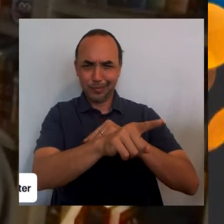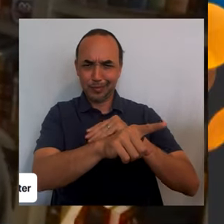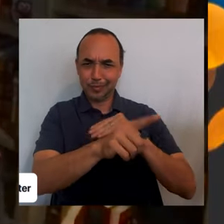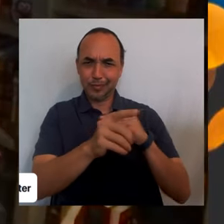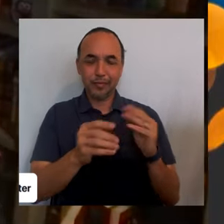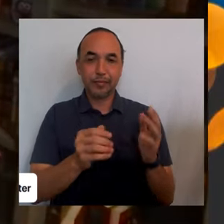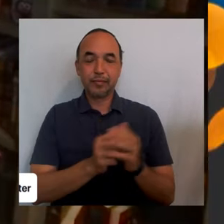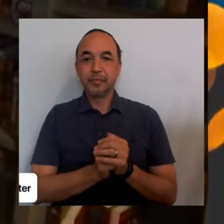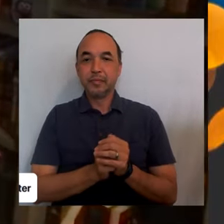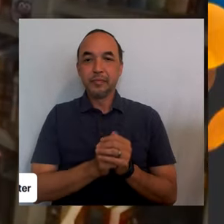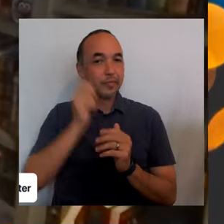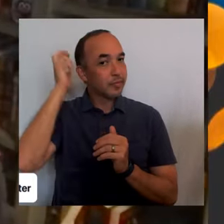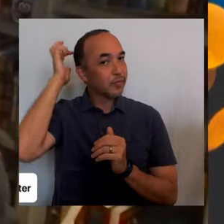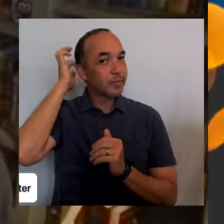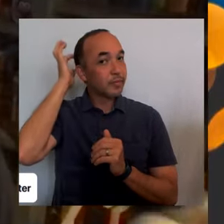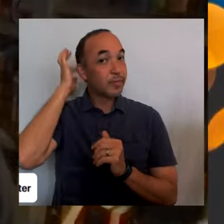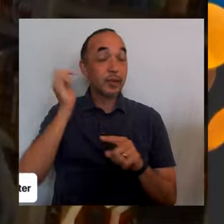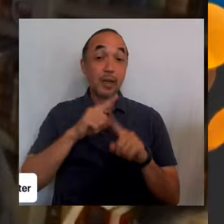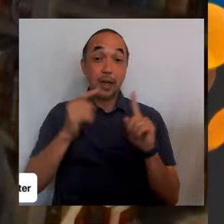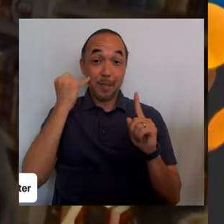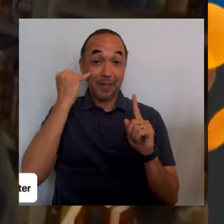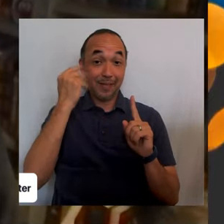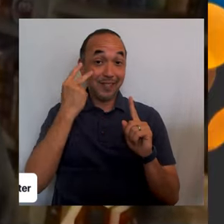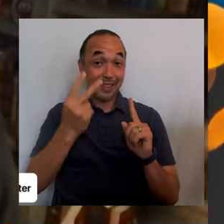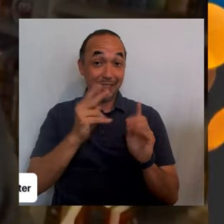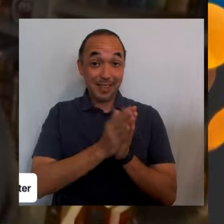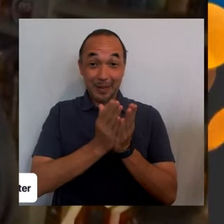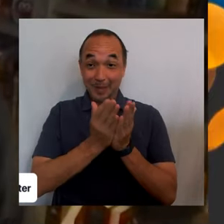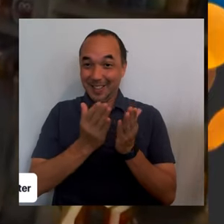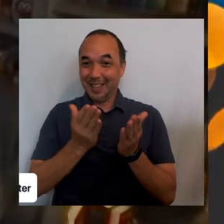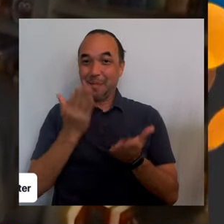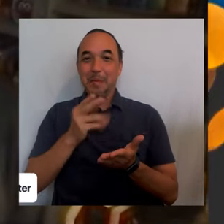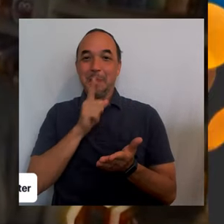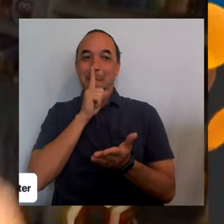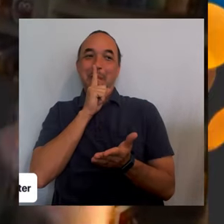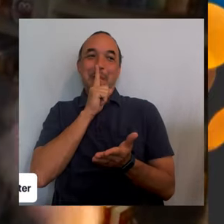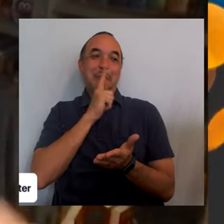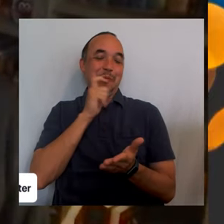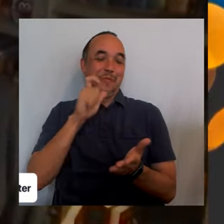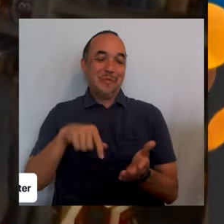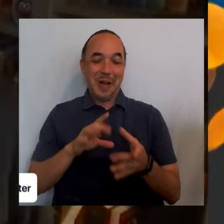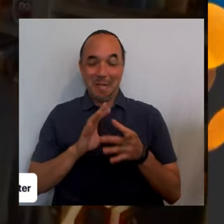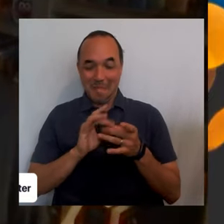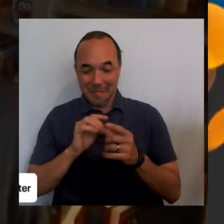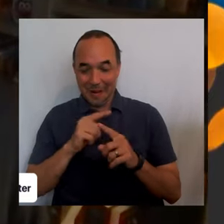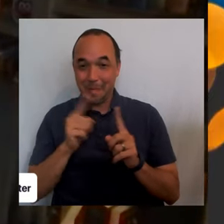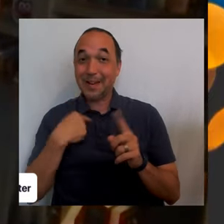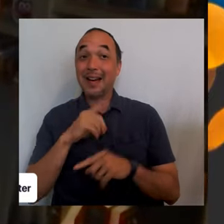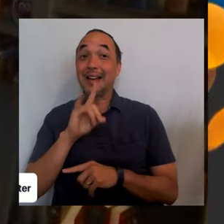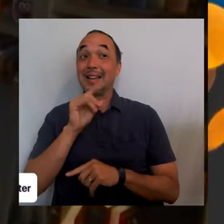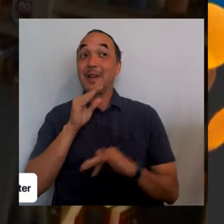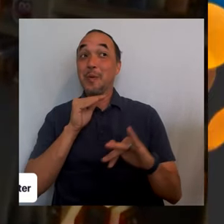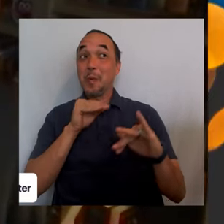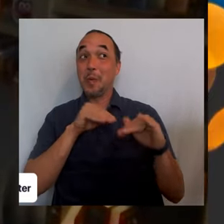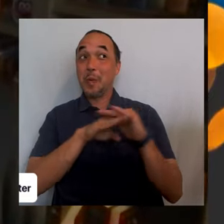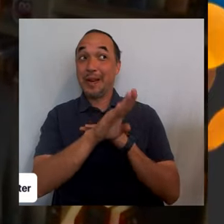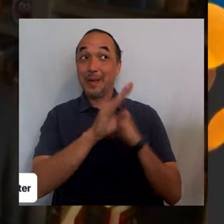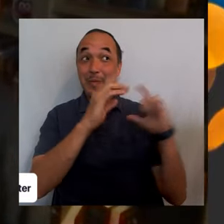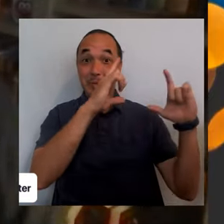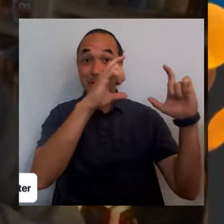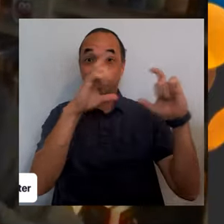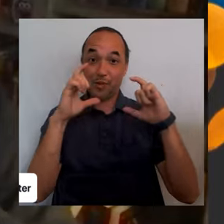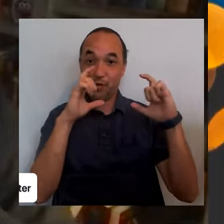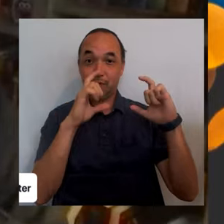actually, maybe I shouldn't say this, but I did go on up there myself to take these pictures